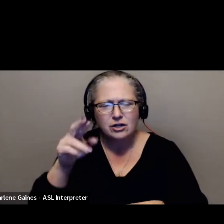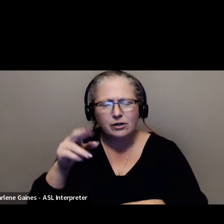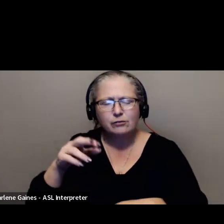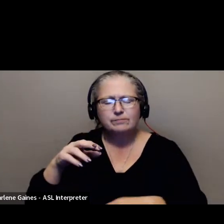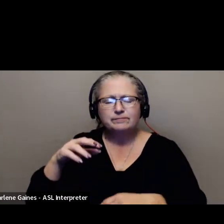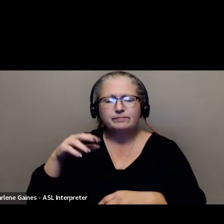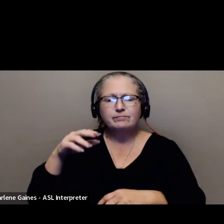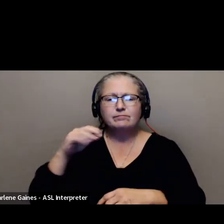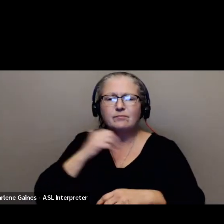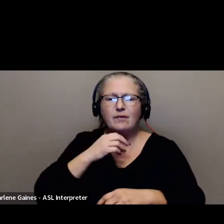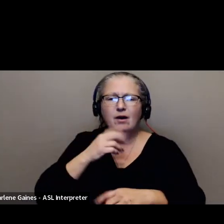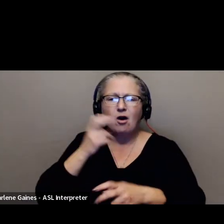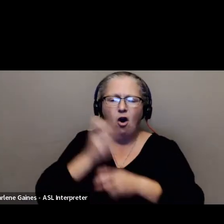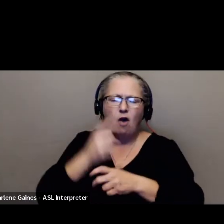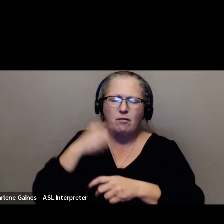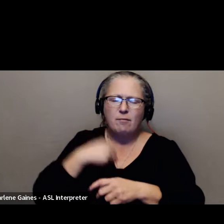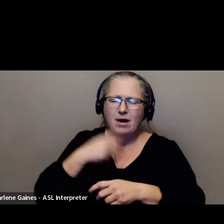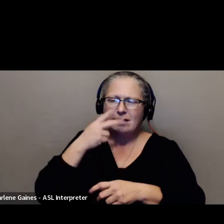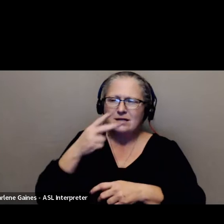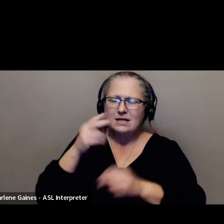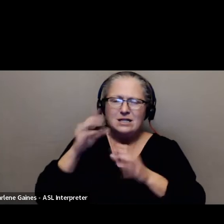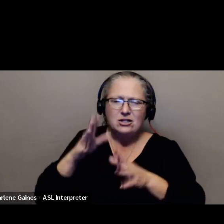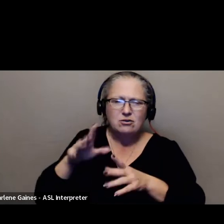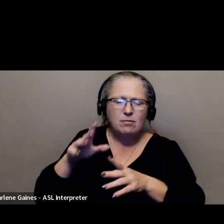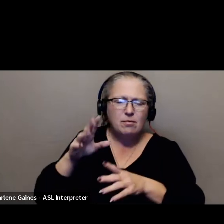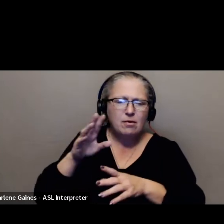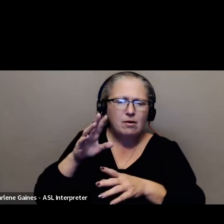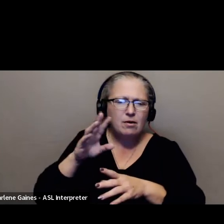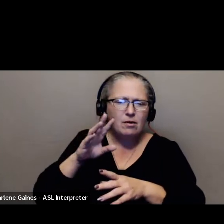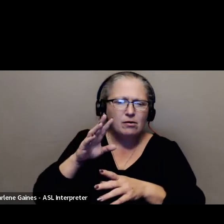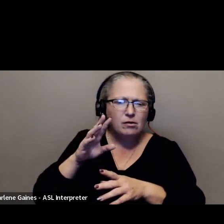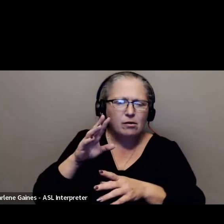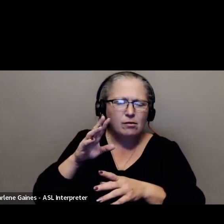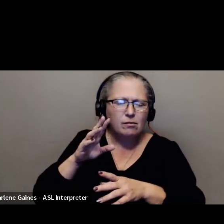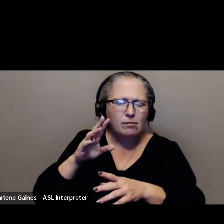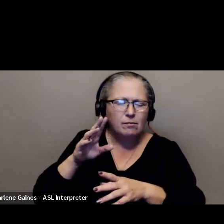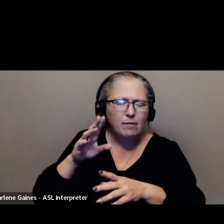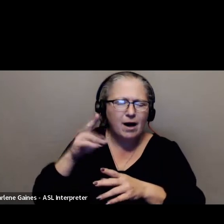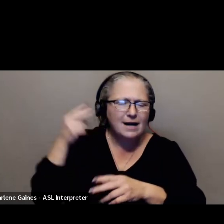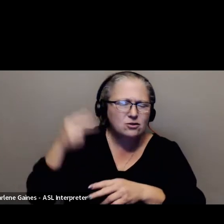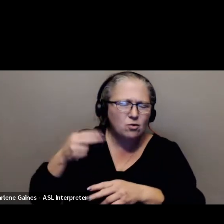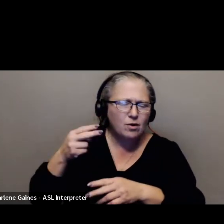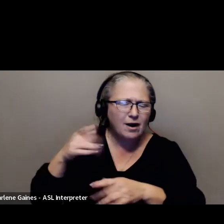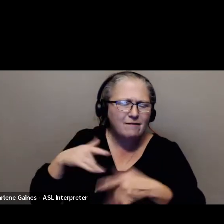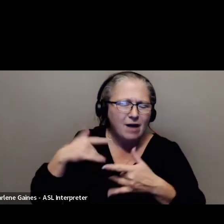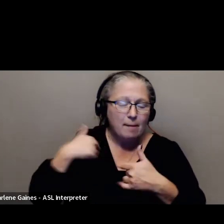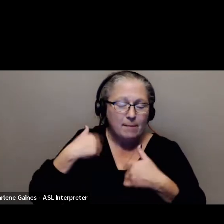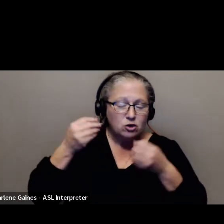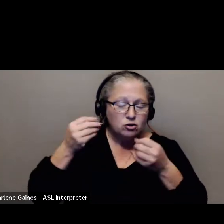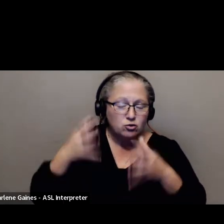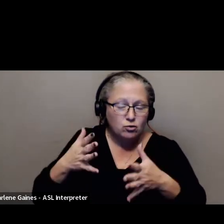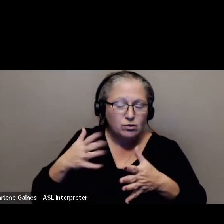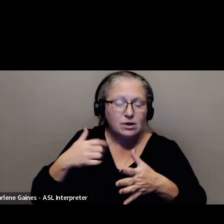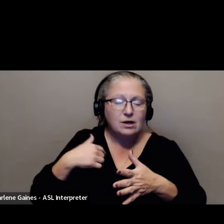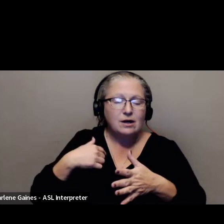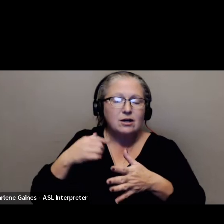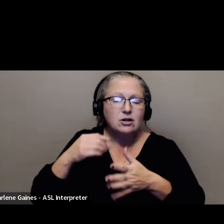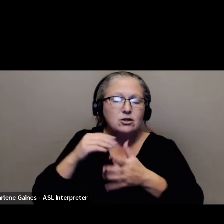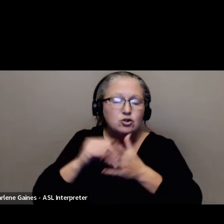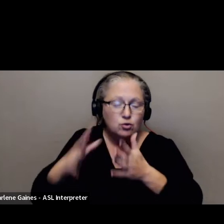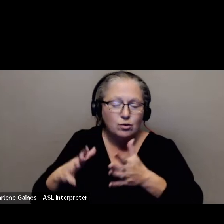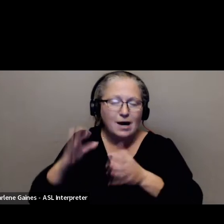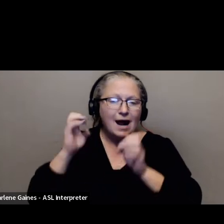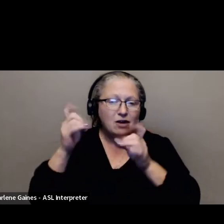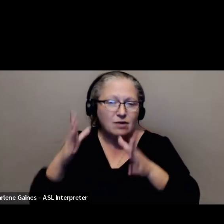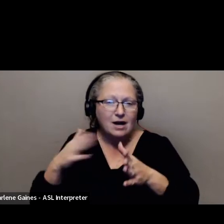teachers support Gaza and shedding light on lesser explored historical events. As a student, educators play a crucial role